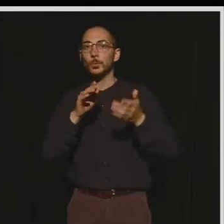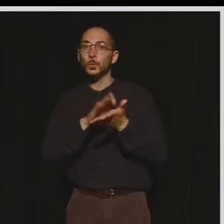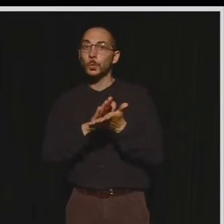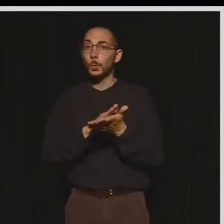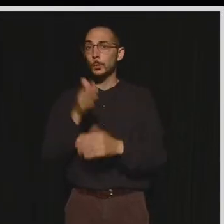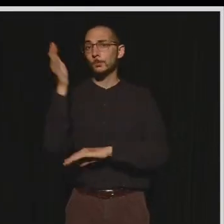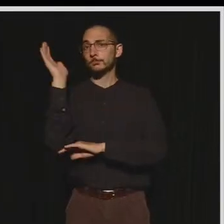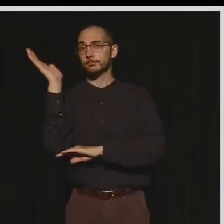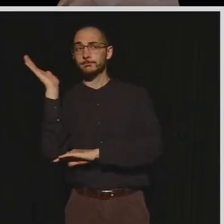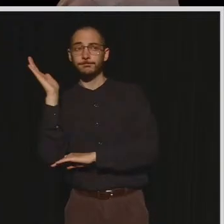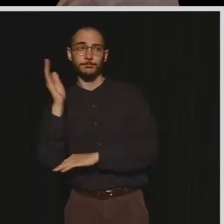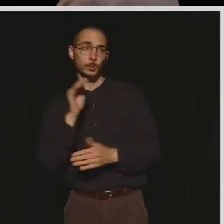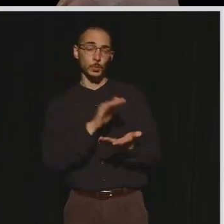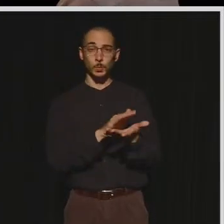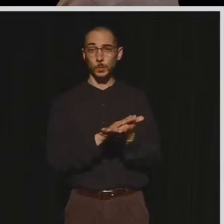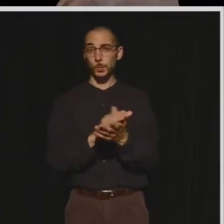of